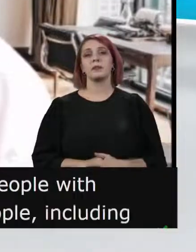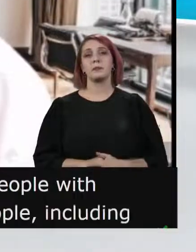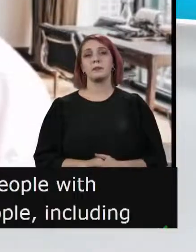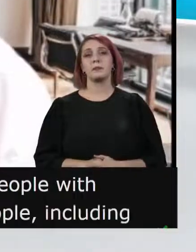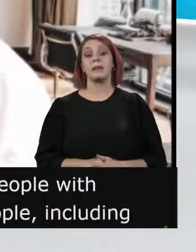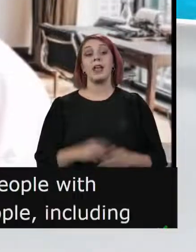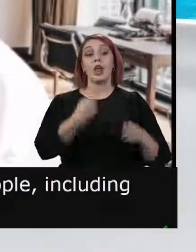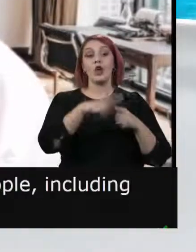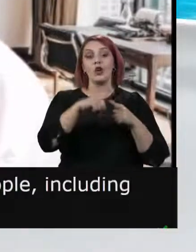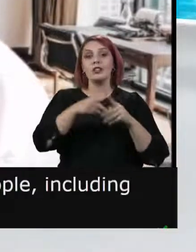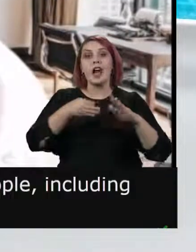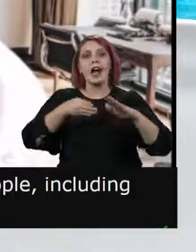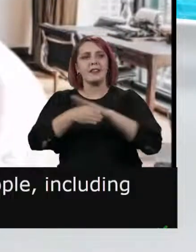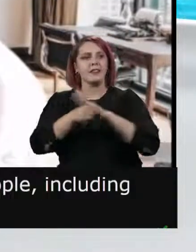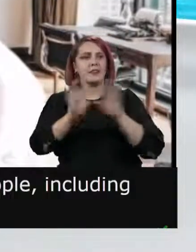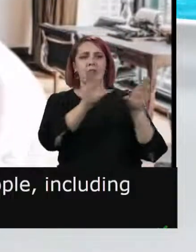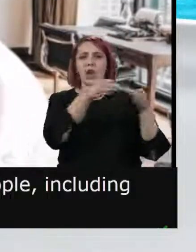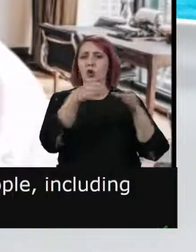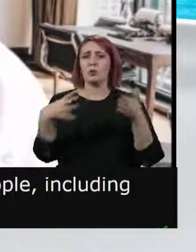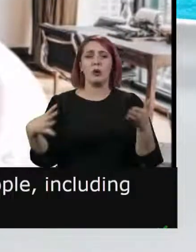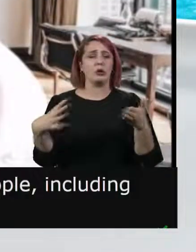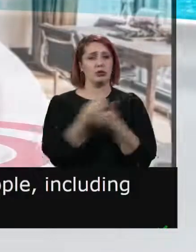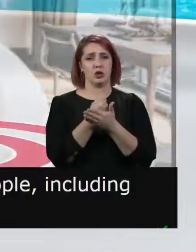with disabilities.